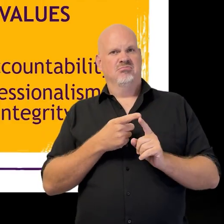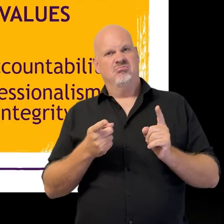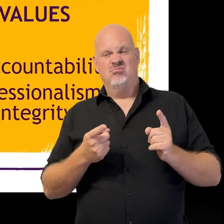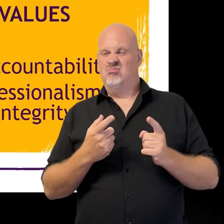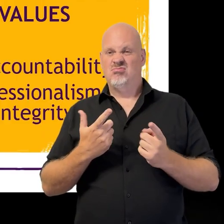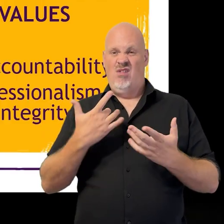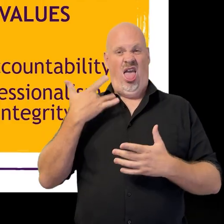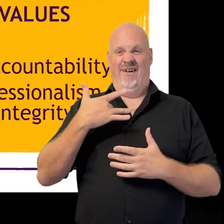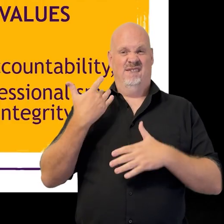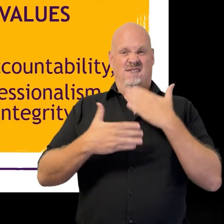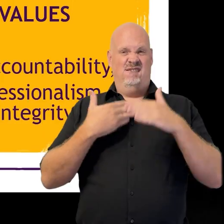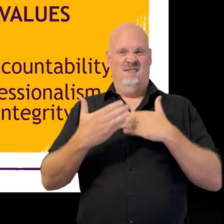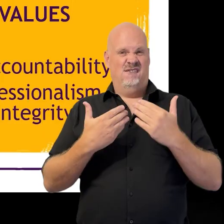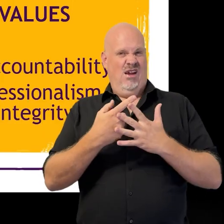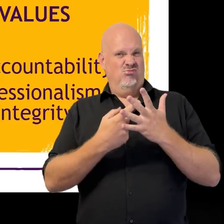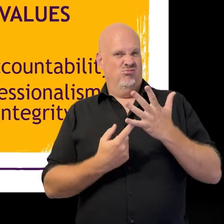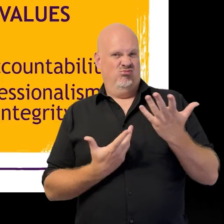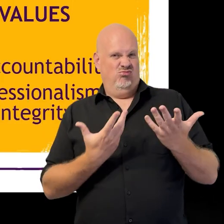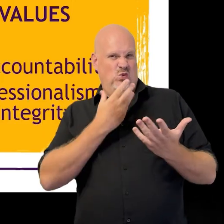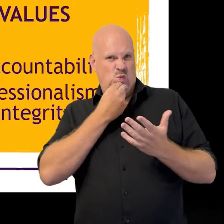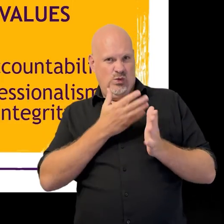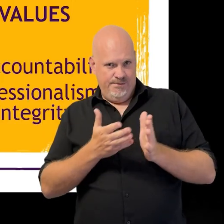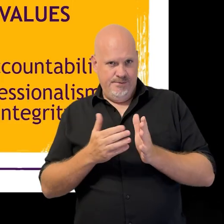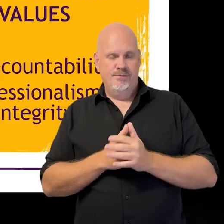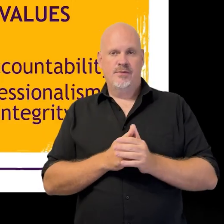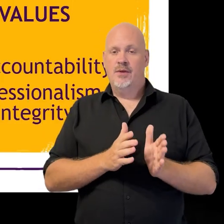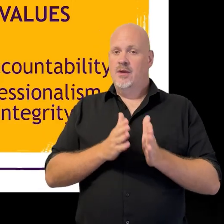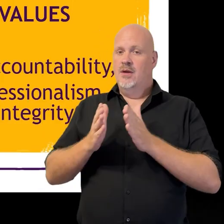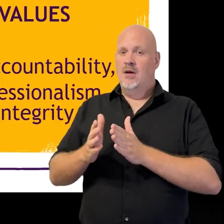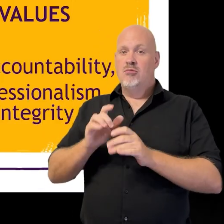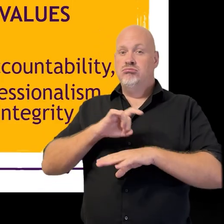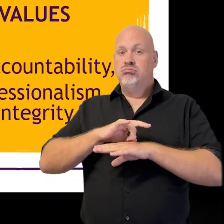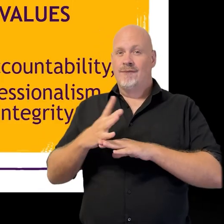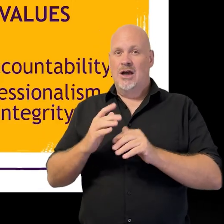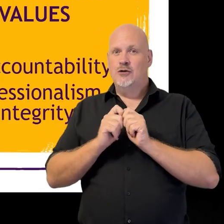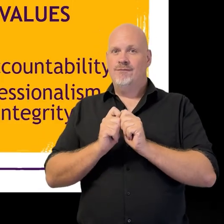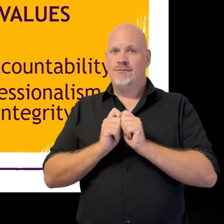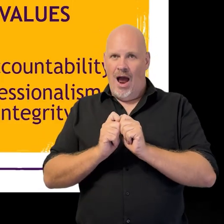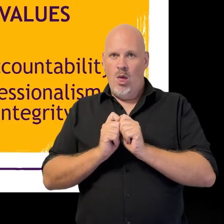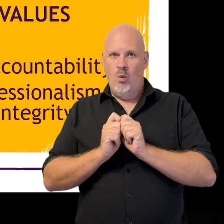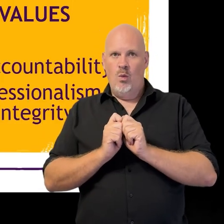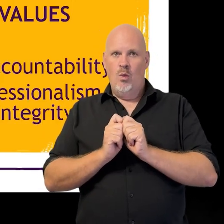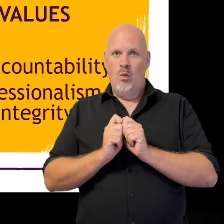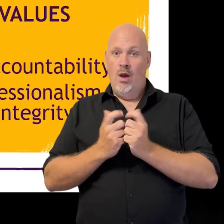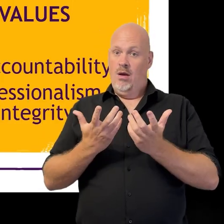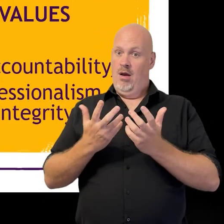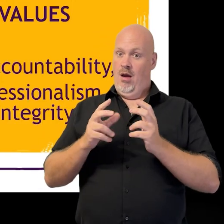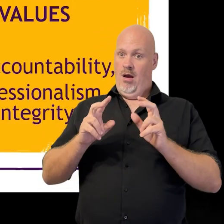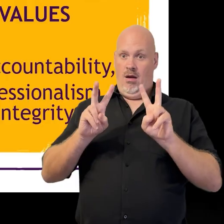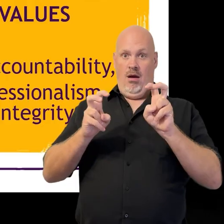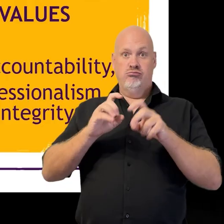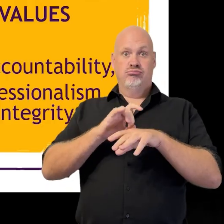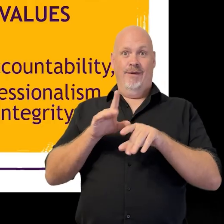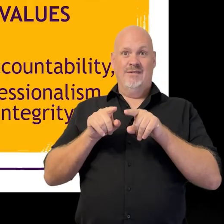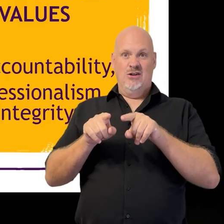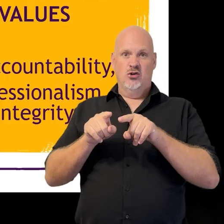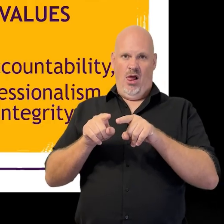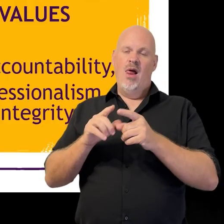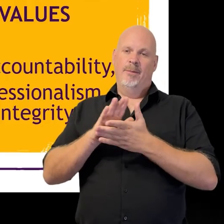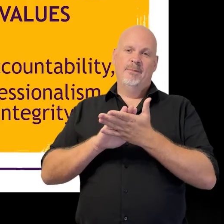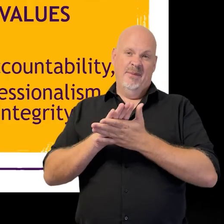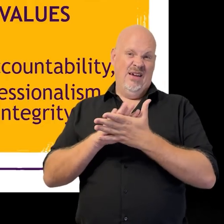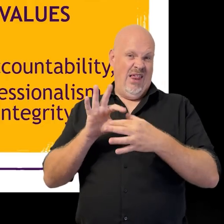we refer to ethical values, personal values, professional values, come from ethical principles.